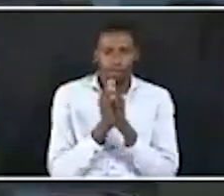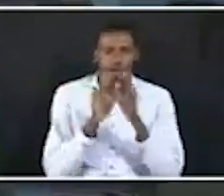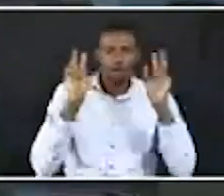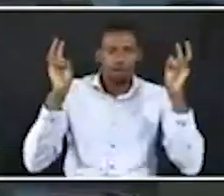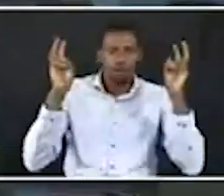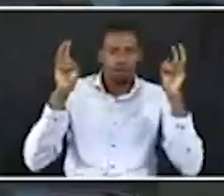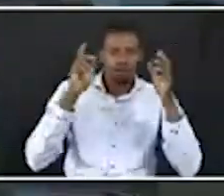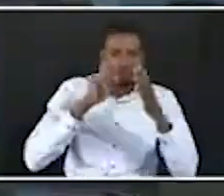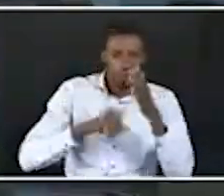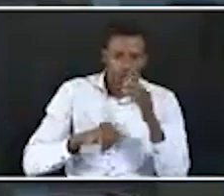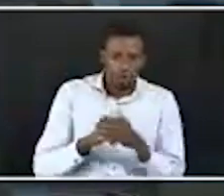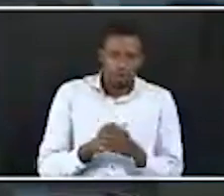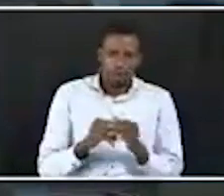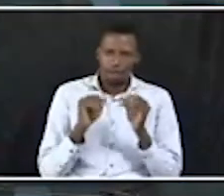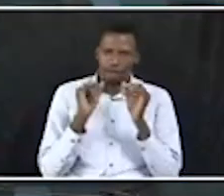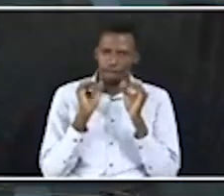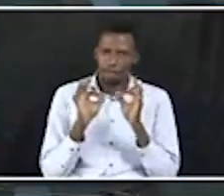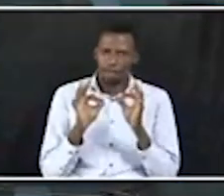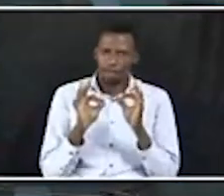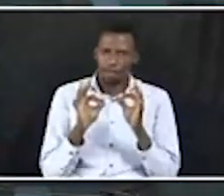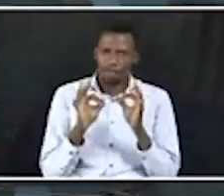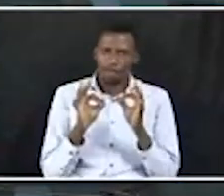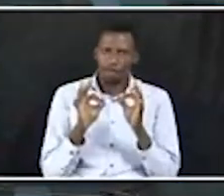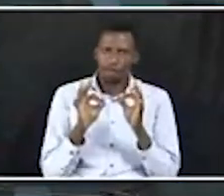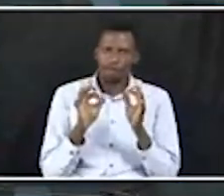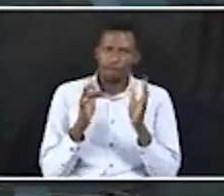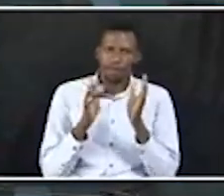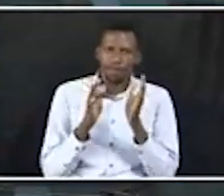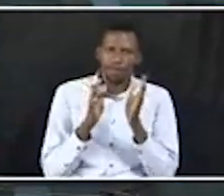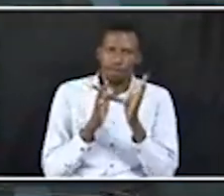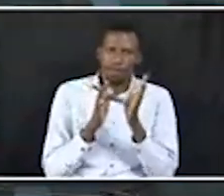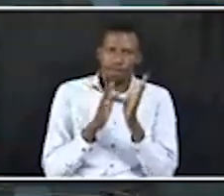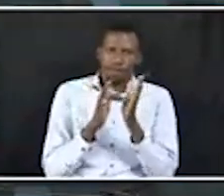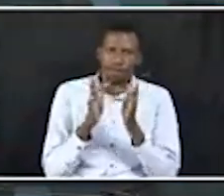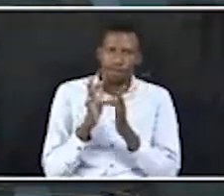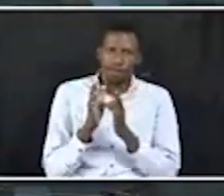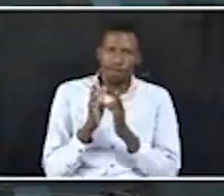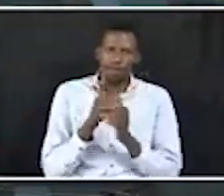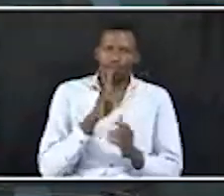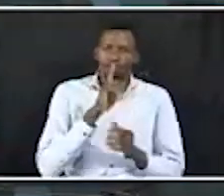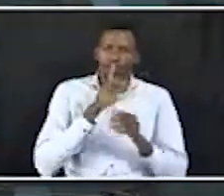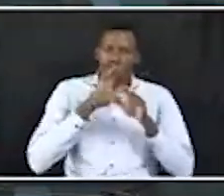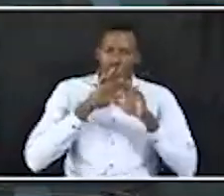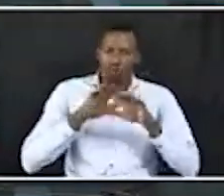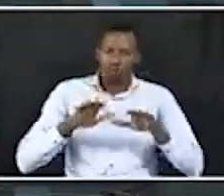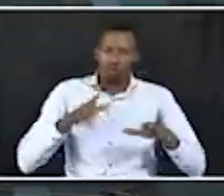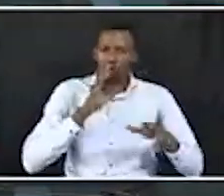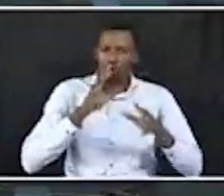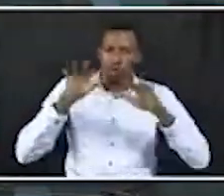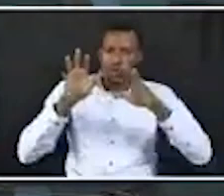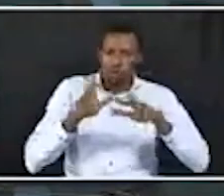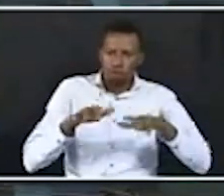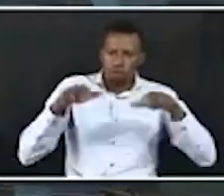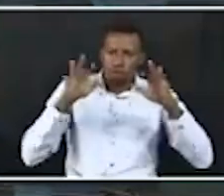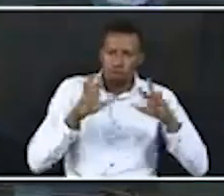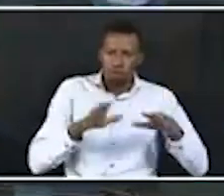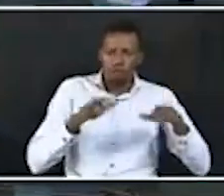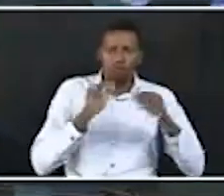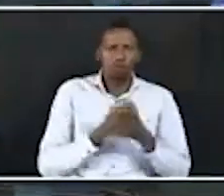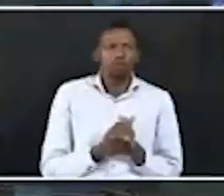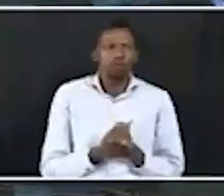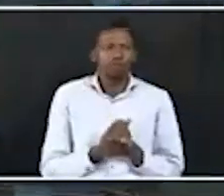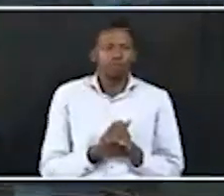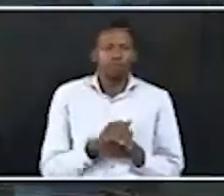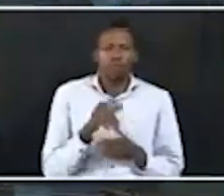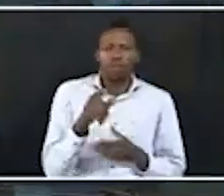is Jesus Calmed the Storm. Repeat after me. Jesus calmed the storm. And